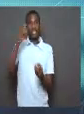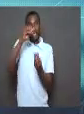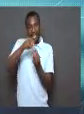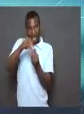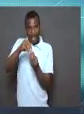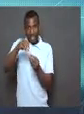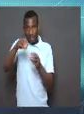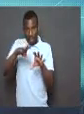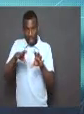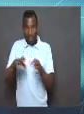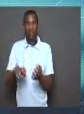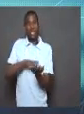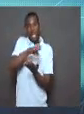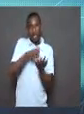entropy.